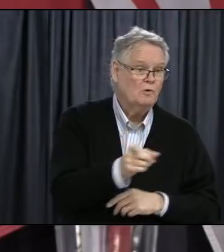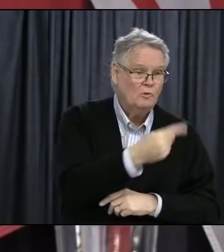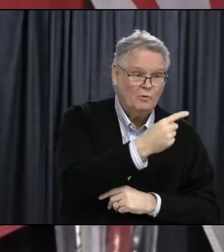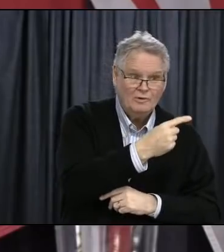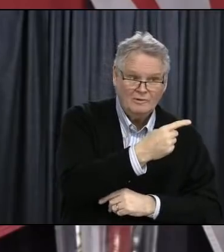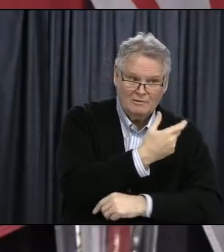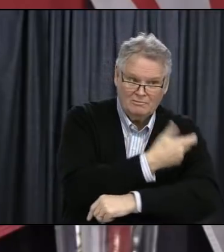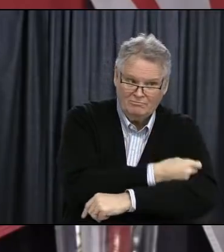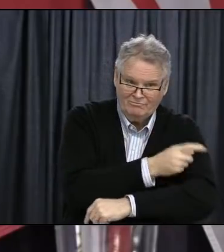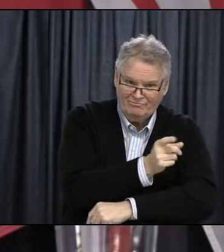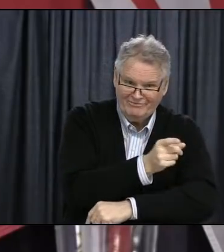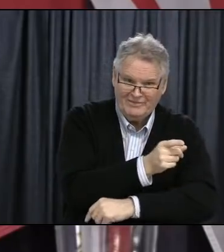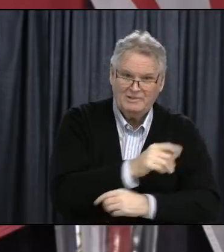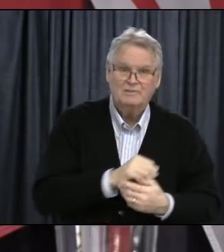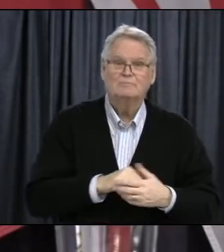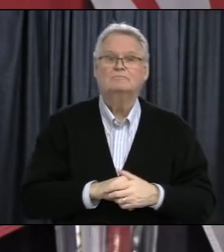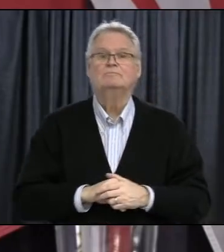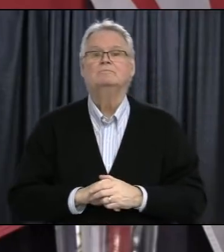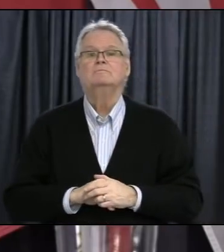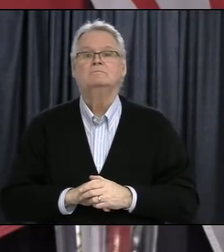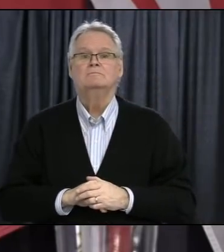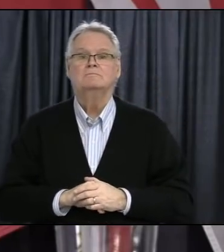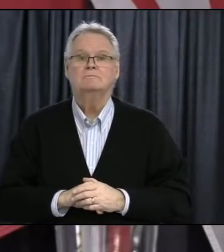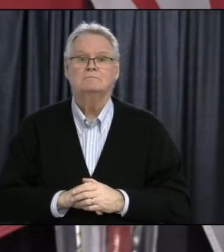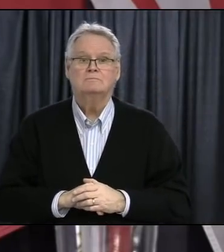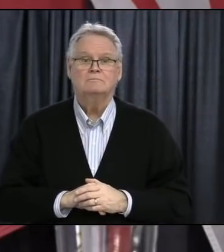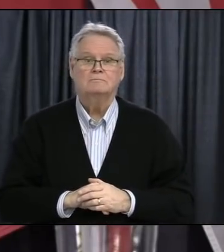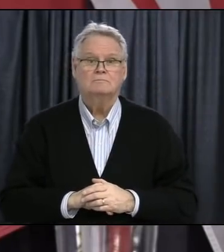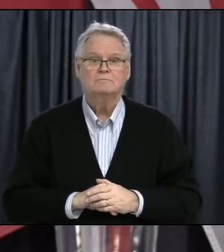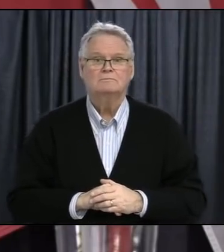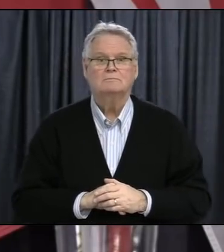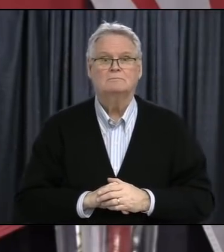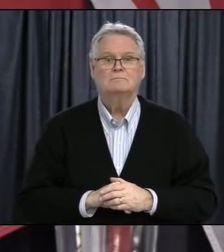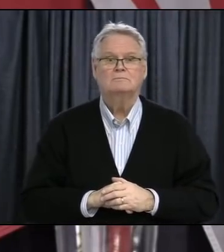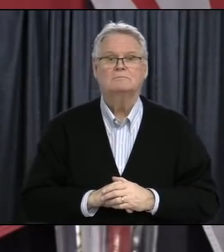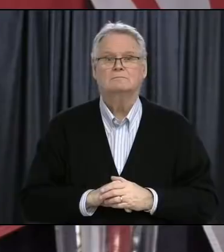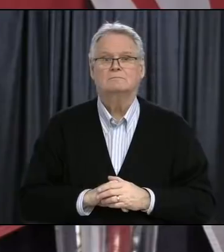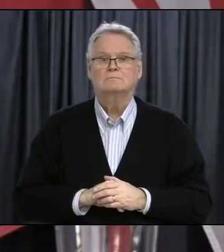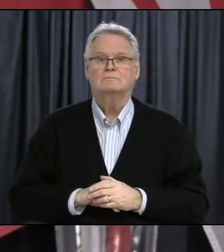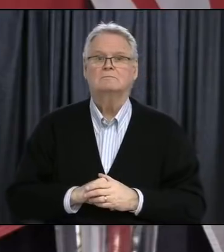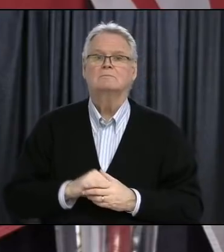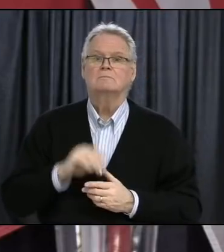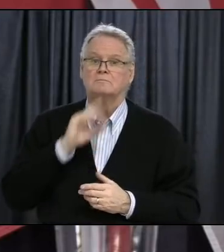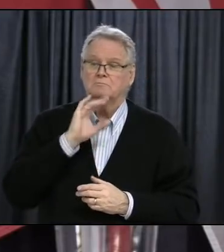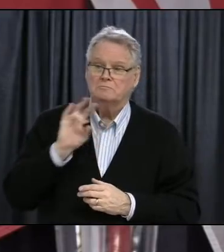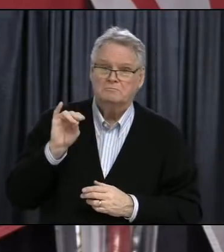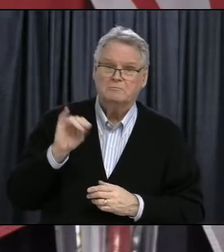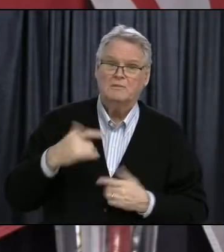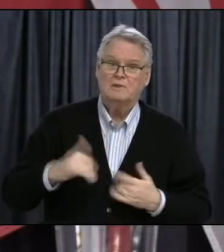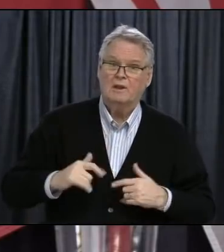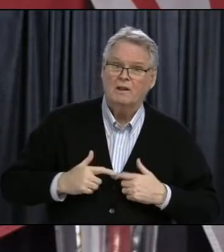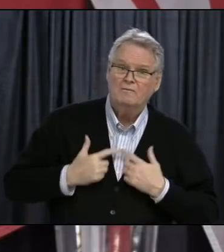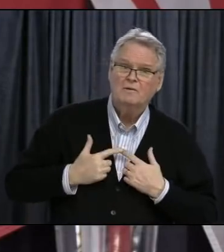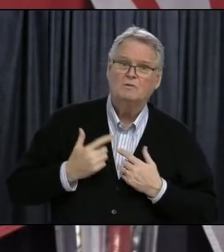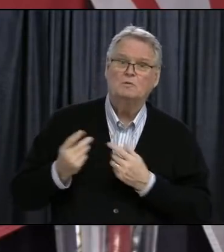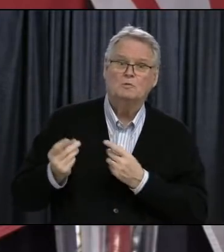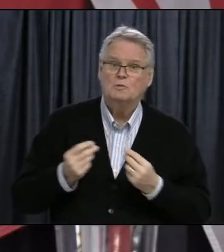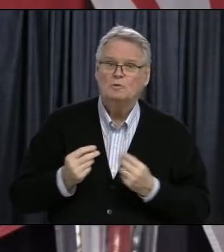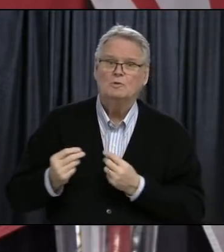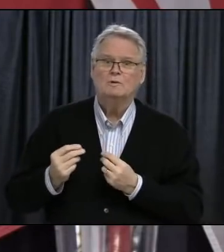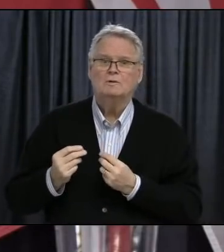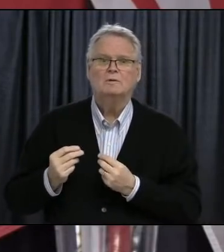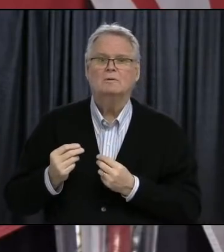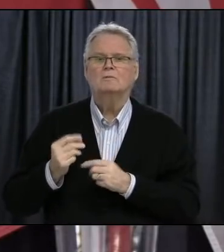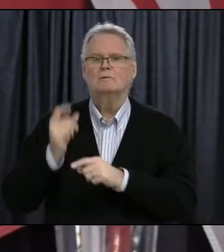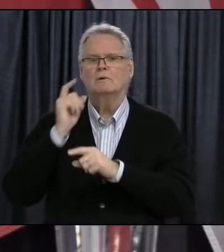reach out to Eastern Health. They will walk you through it and get your appointment booked. If they are your neighbor, maybe reach out and give them a